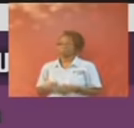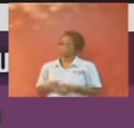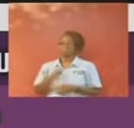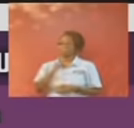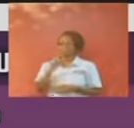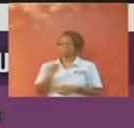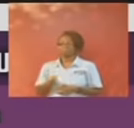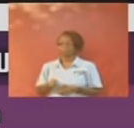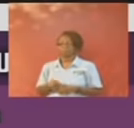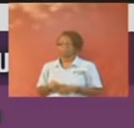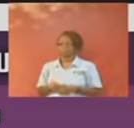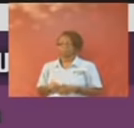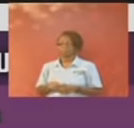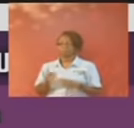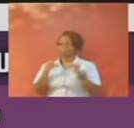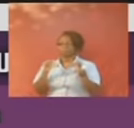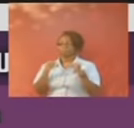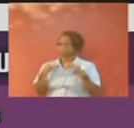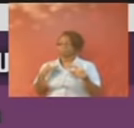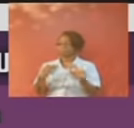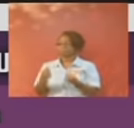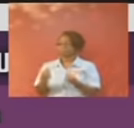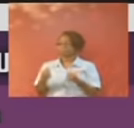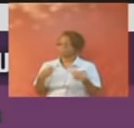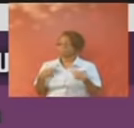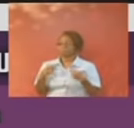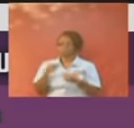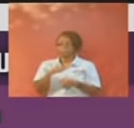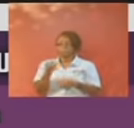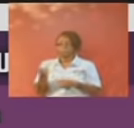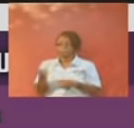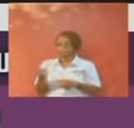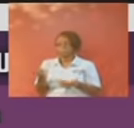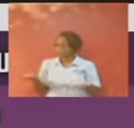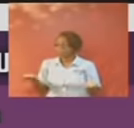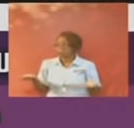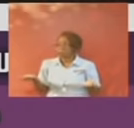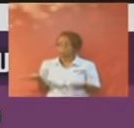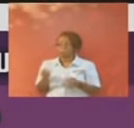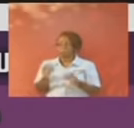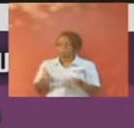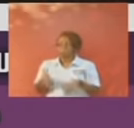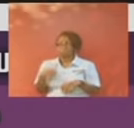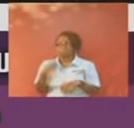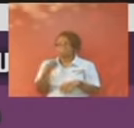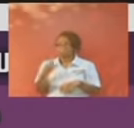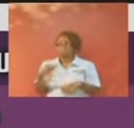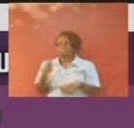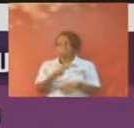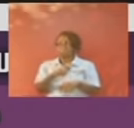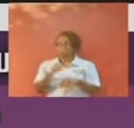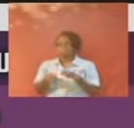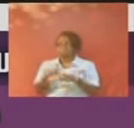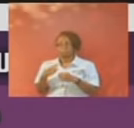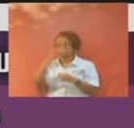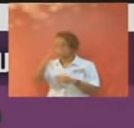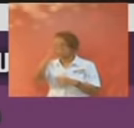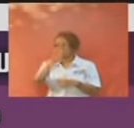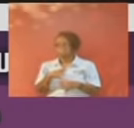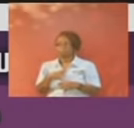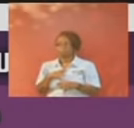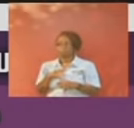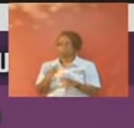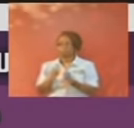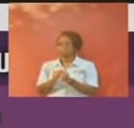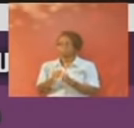anything different that may have been conveyed to the public within the realm of respect for the family. Condolences again to that